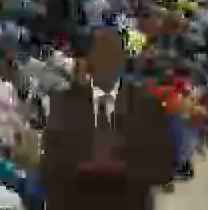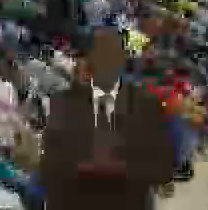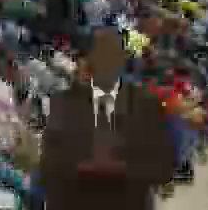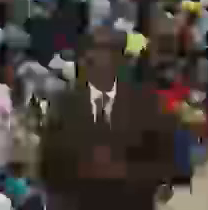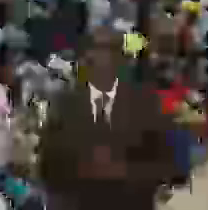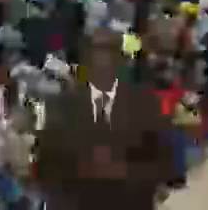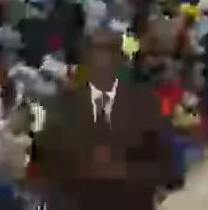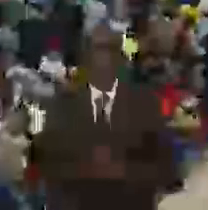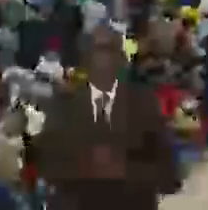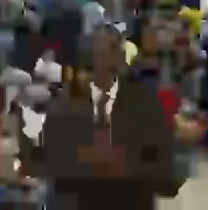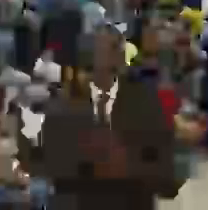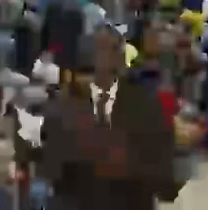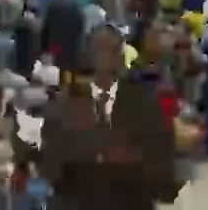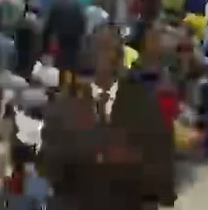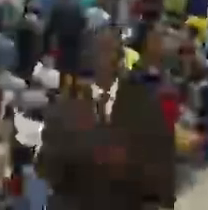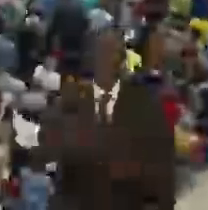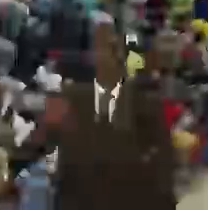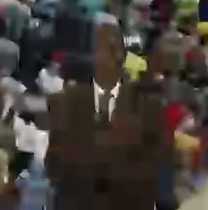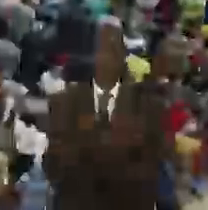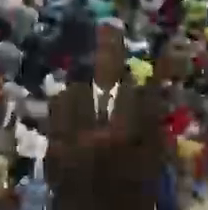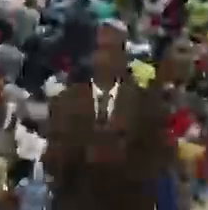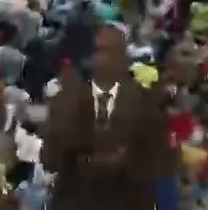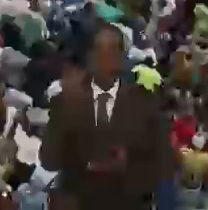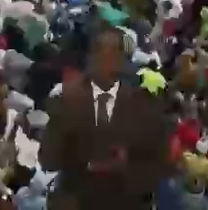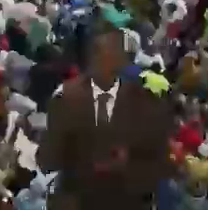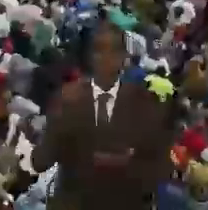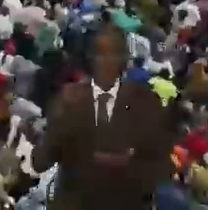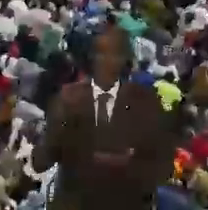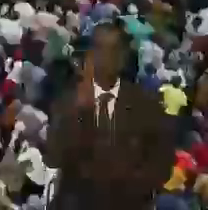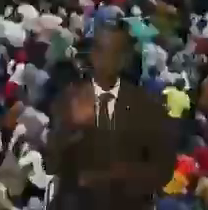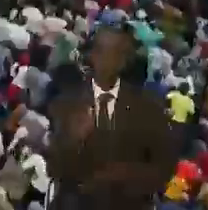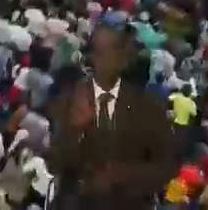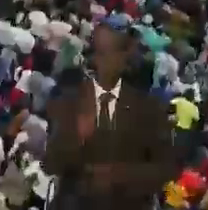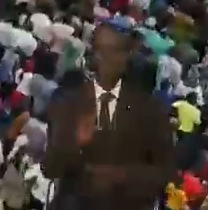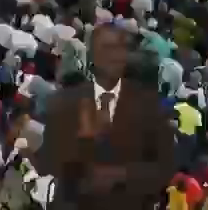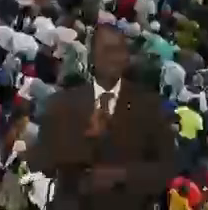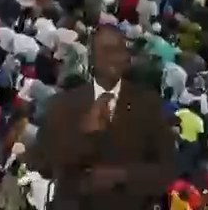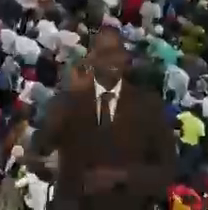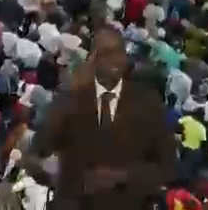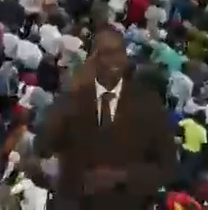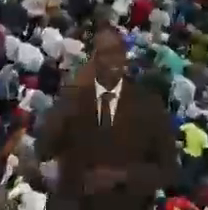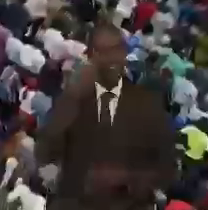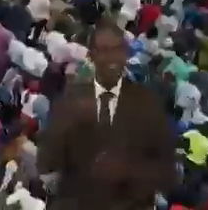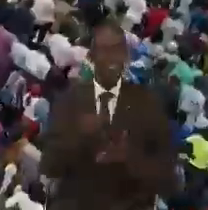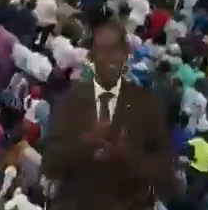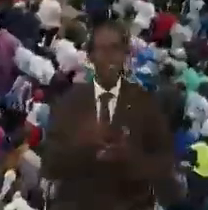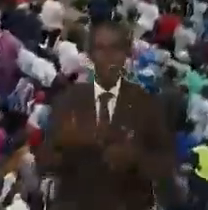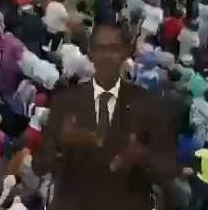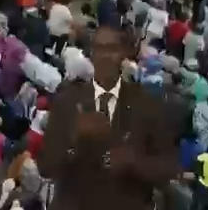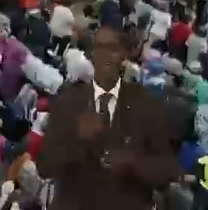The song that was rendered, I think it should have come to the whole